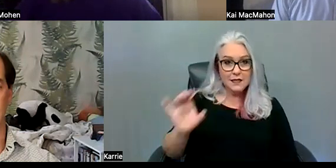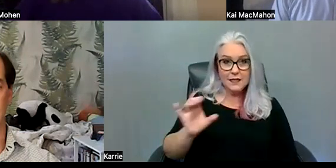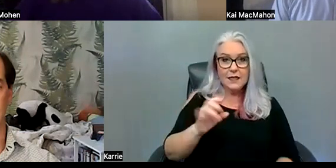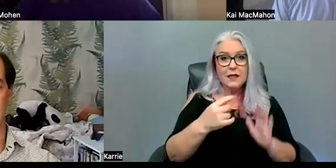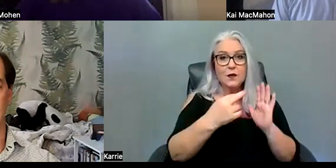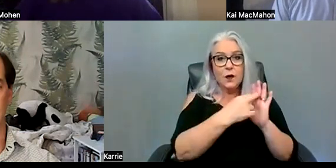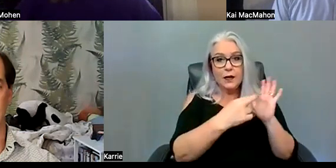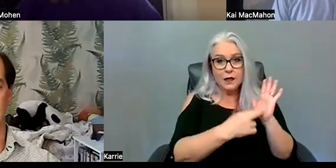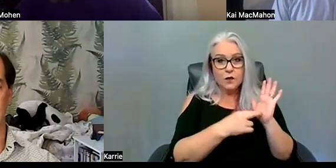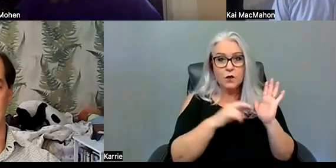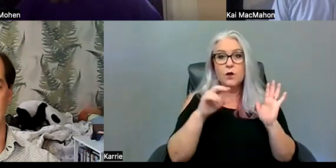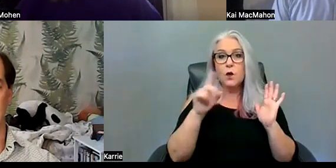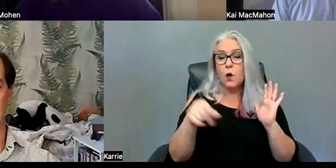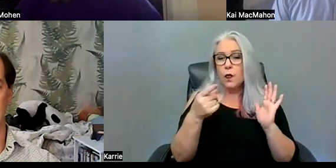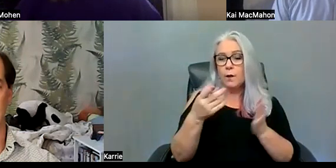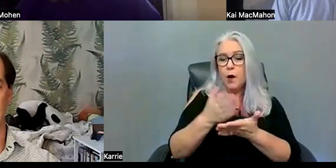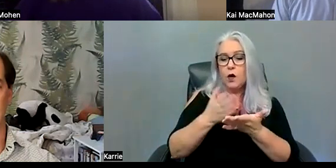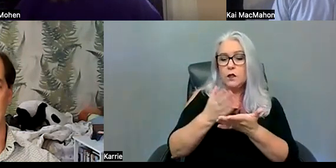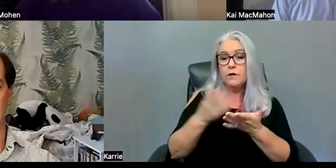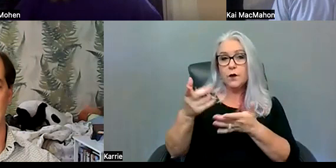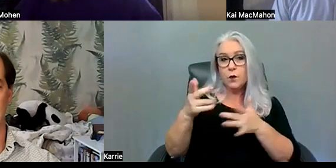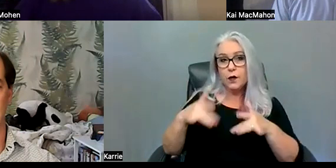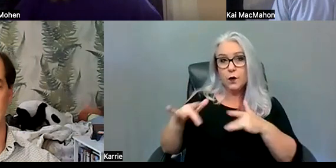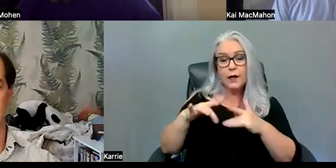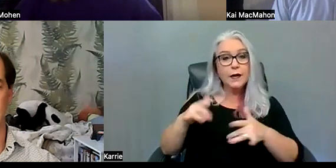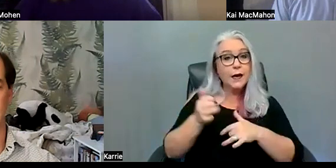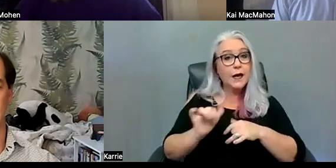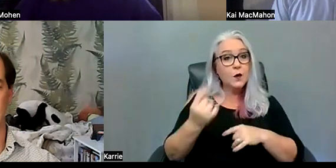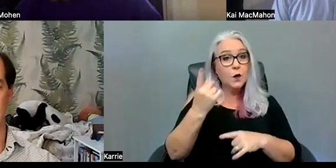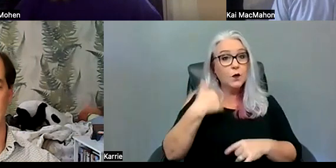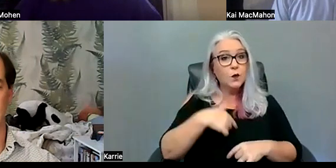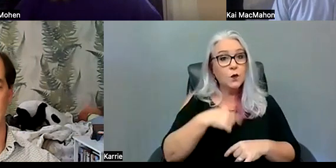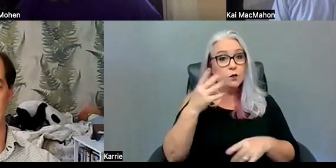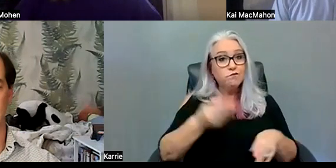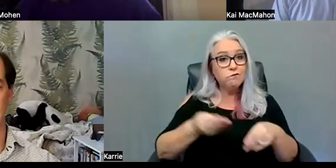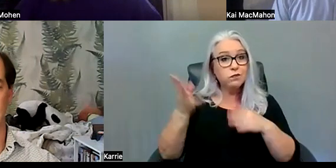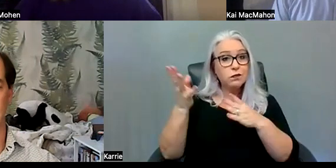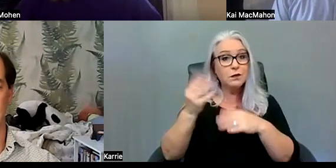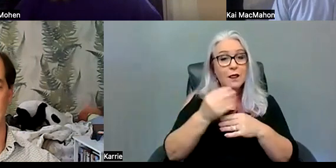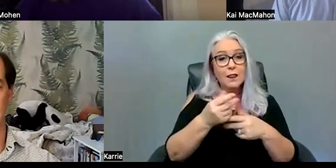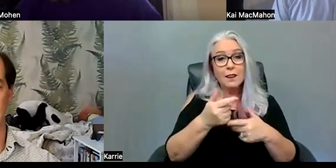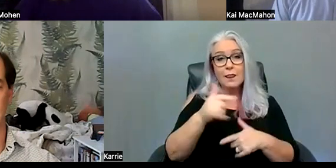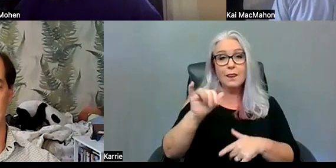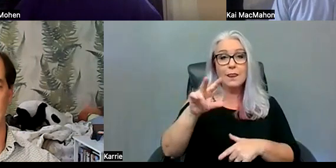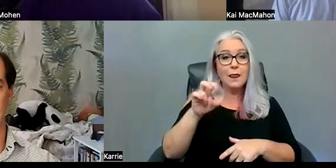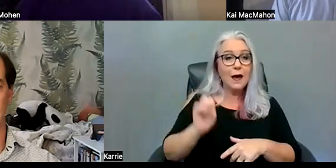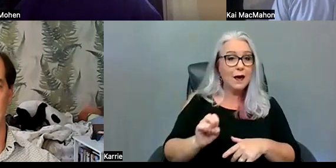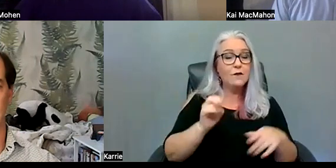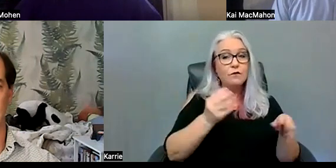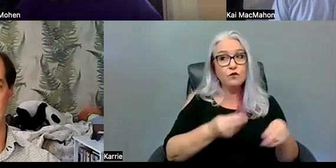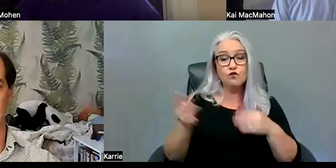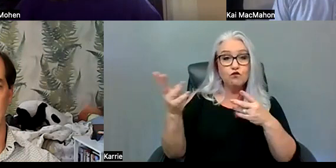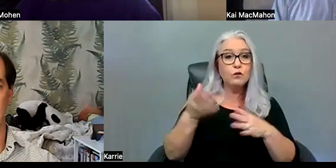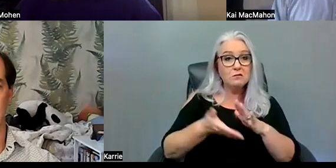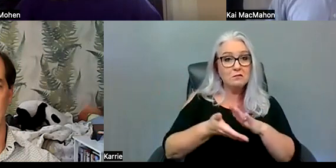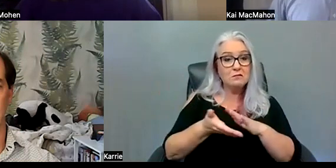of the recording. Anyone else who broadcasts or live stream must do so in its entirety. This is to ensure